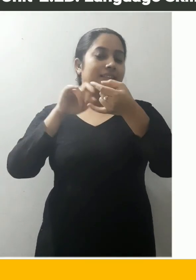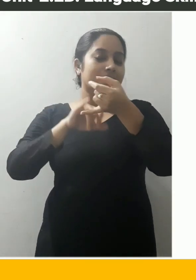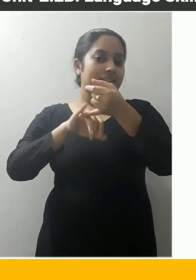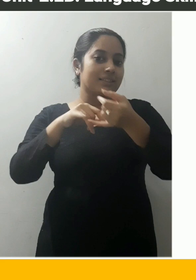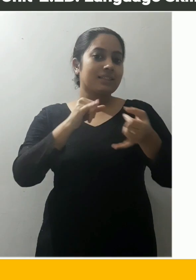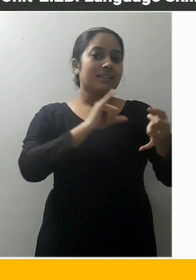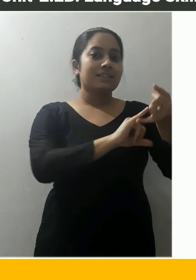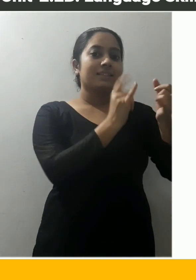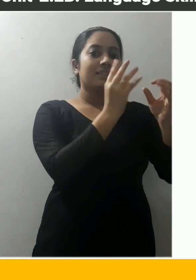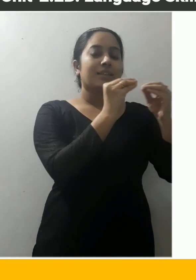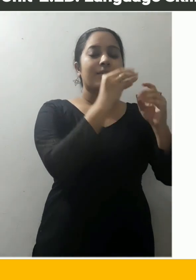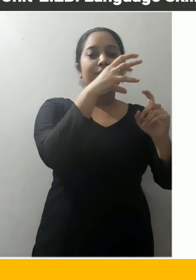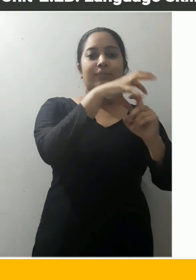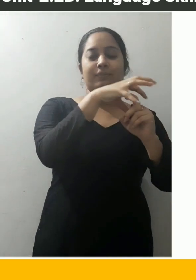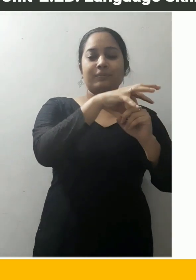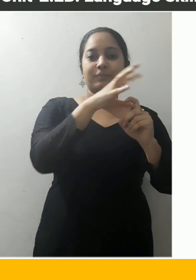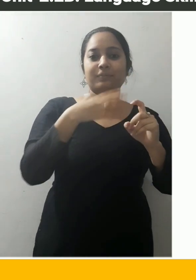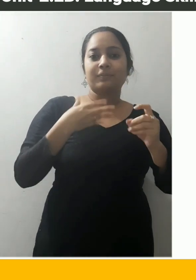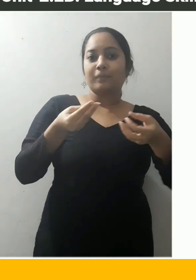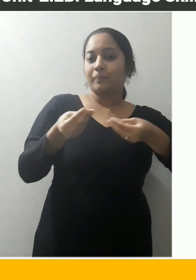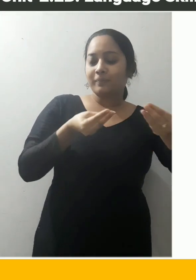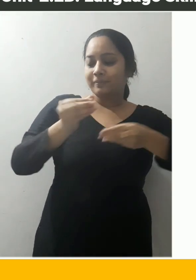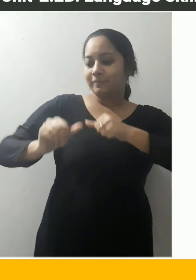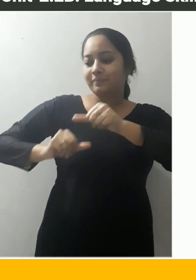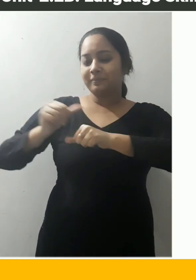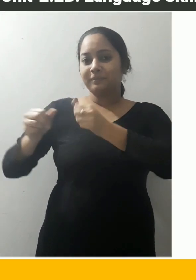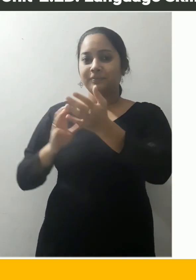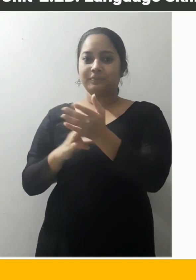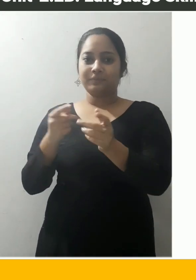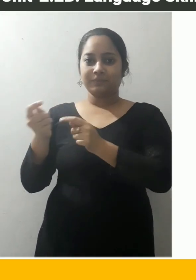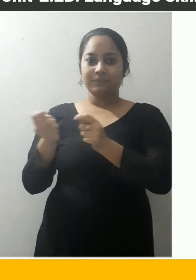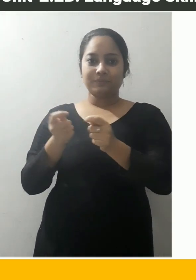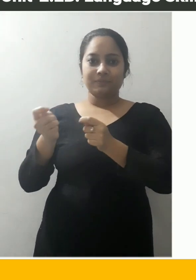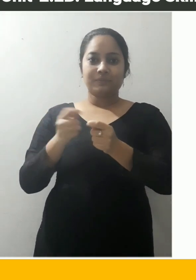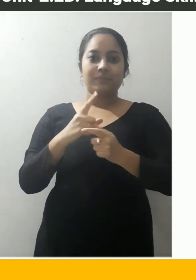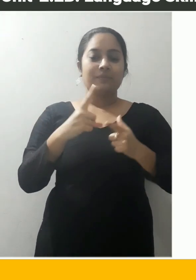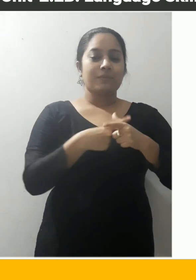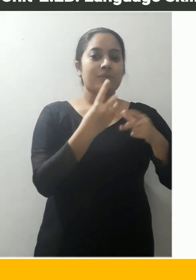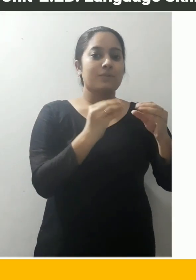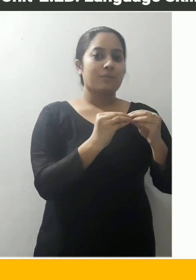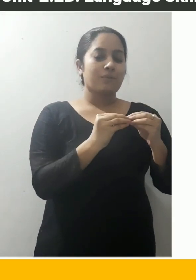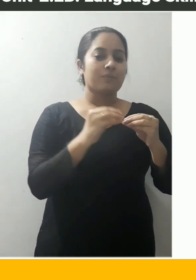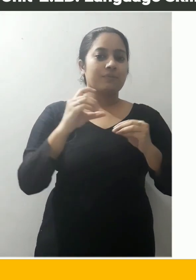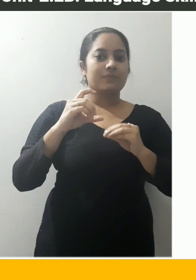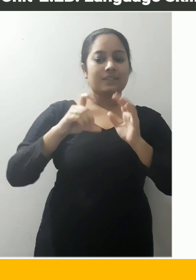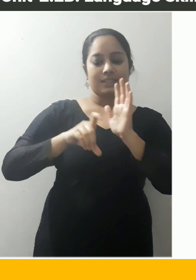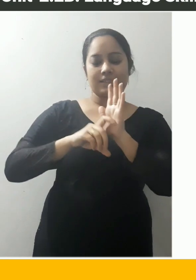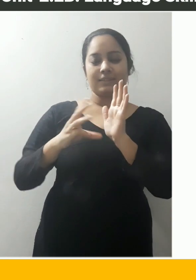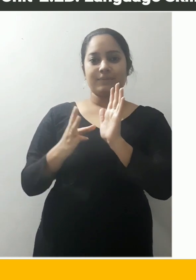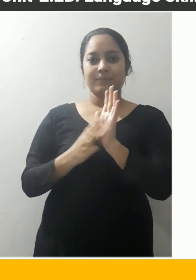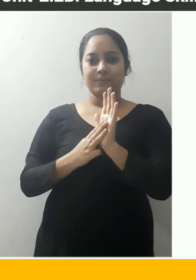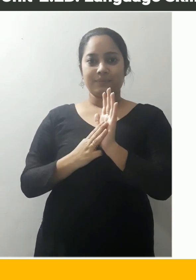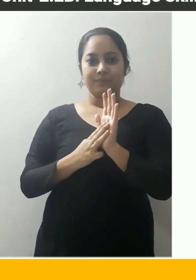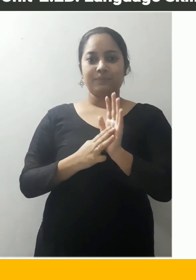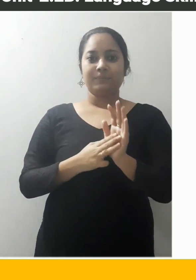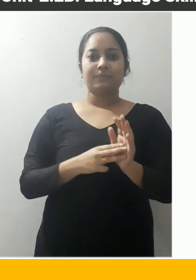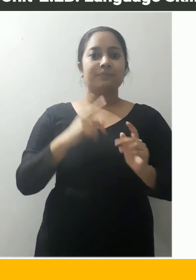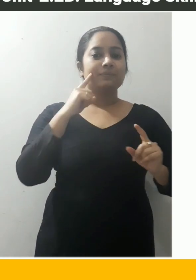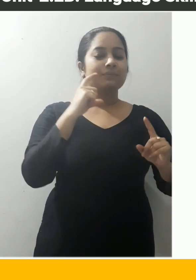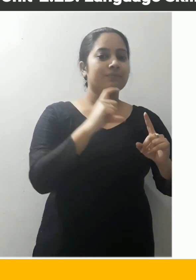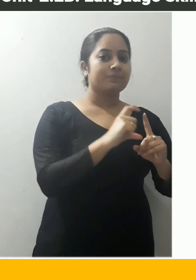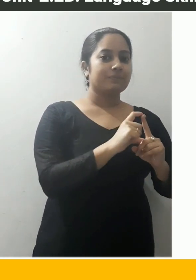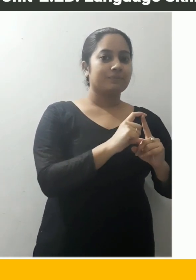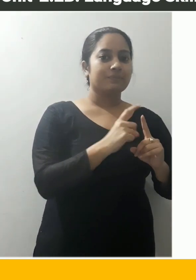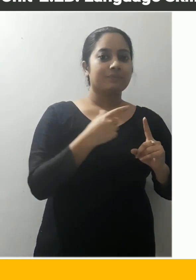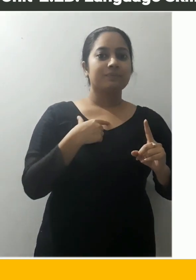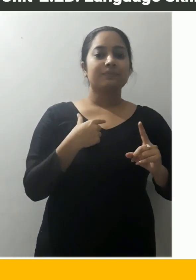IT/ITES. Subsector Business Process Management. Occupation Customer Relationship